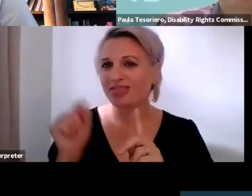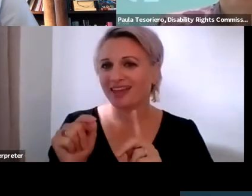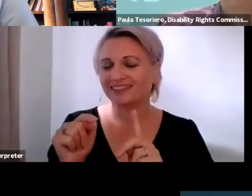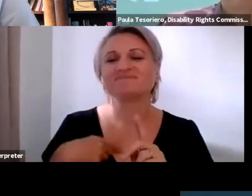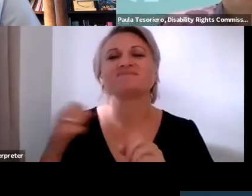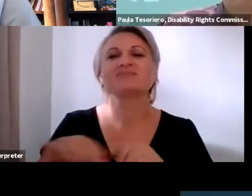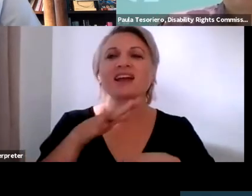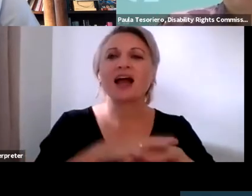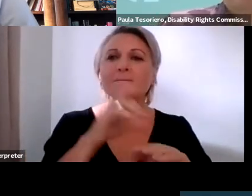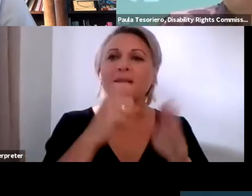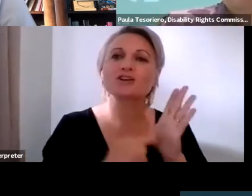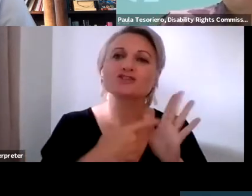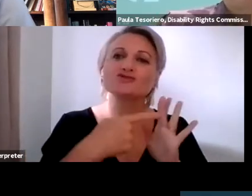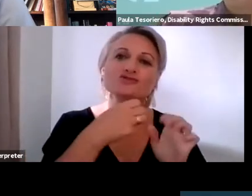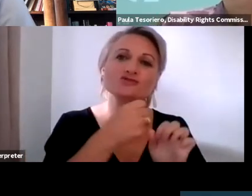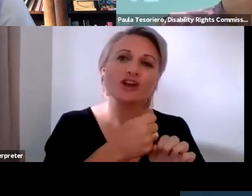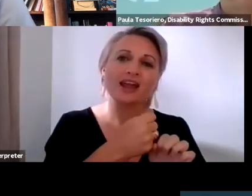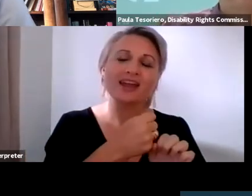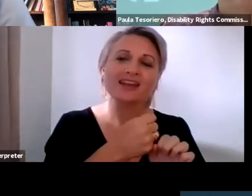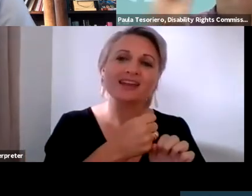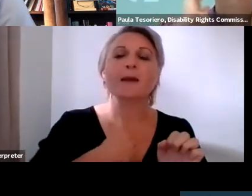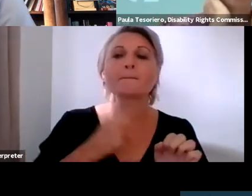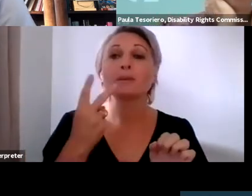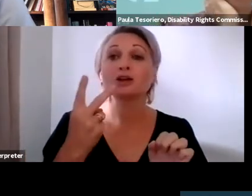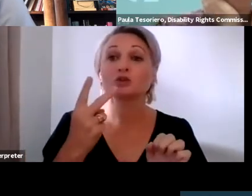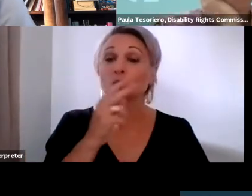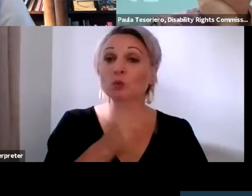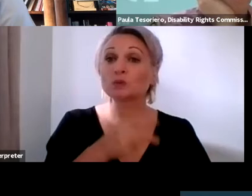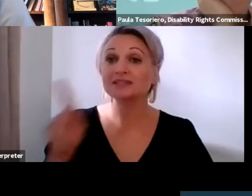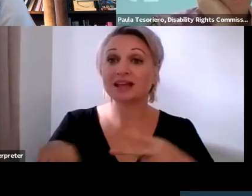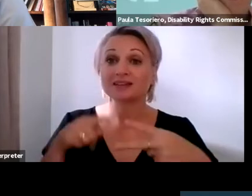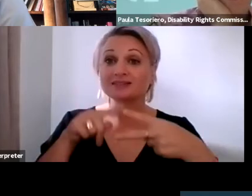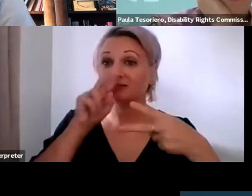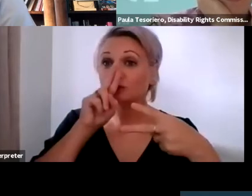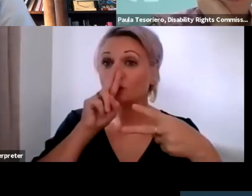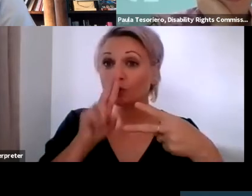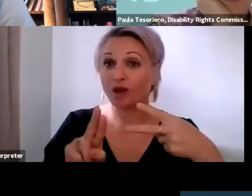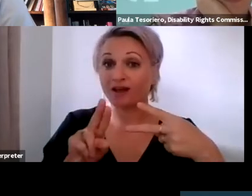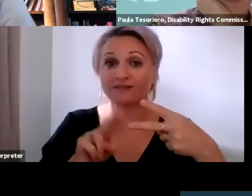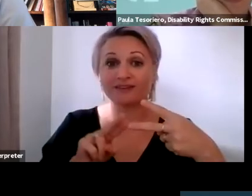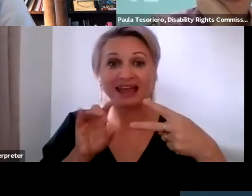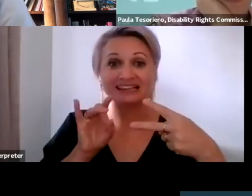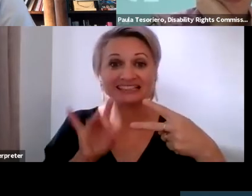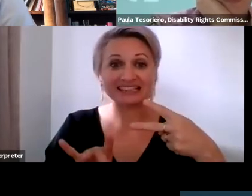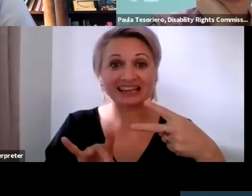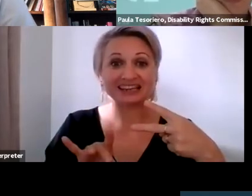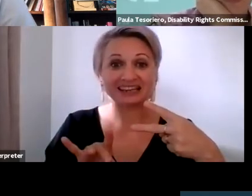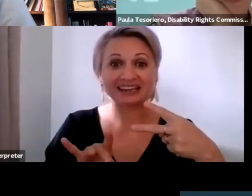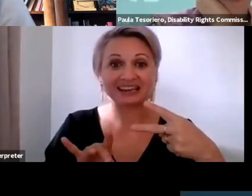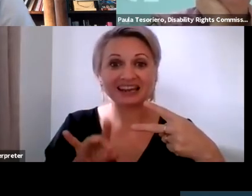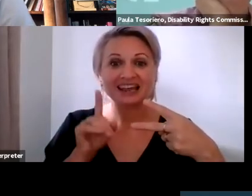Craig and my two sons are 12 and 10. And hopefully they don't pop in during